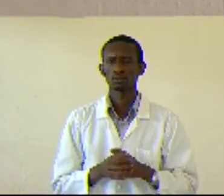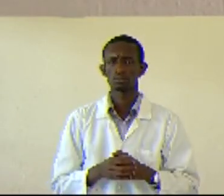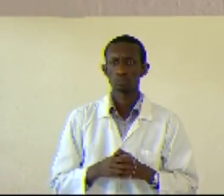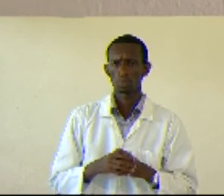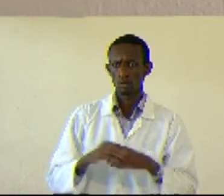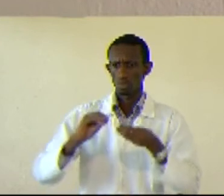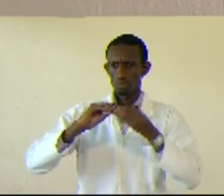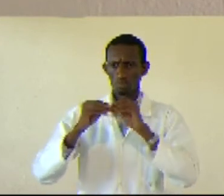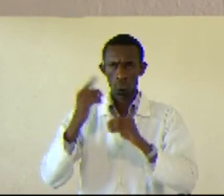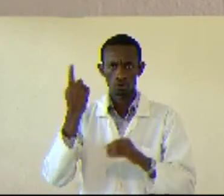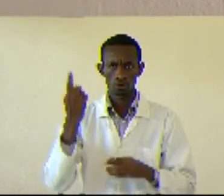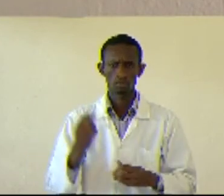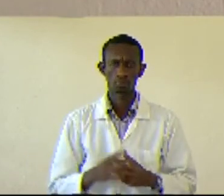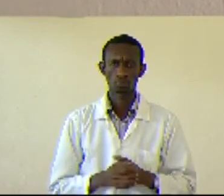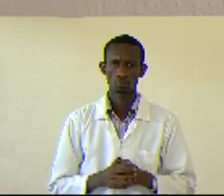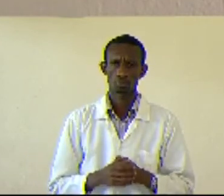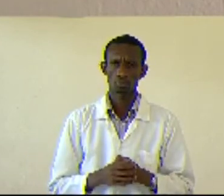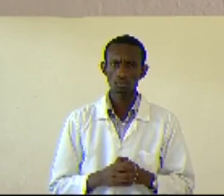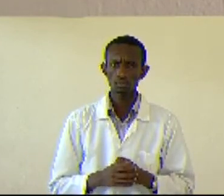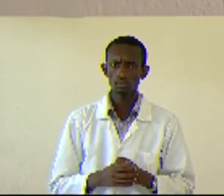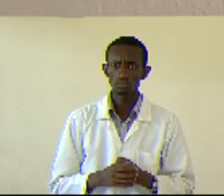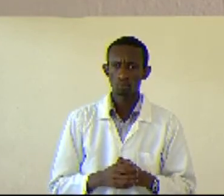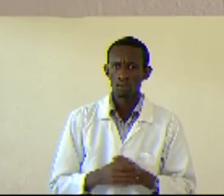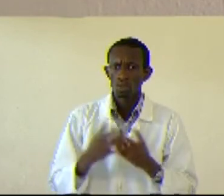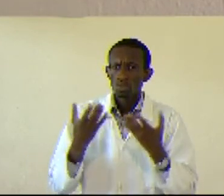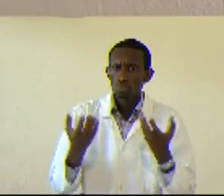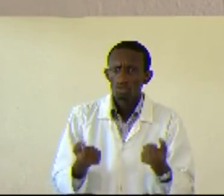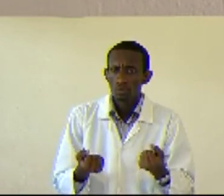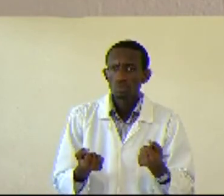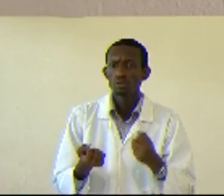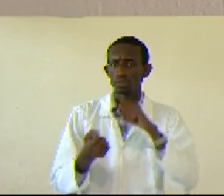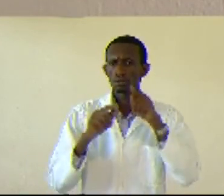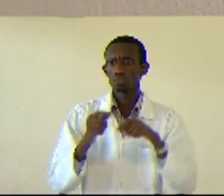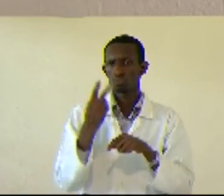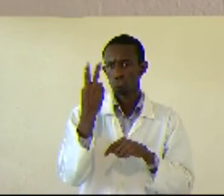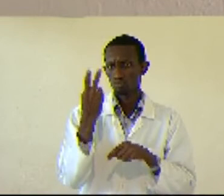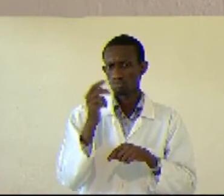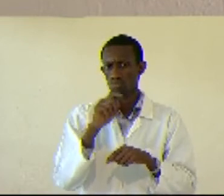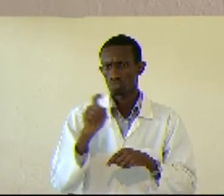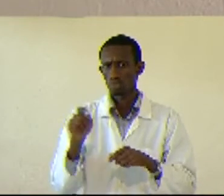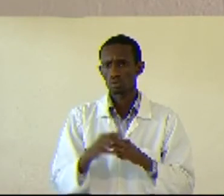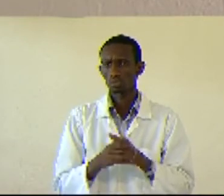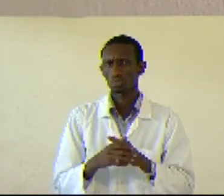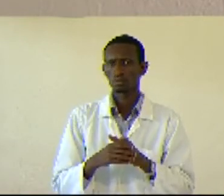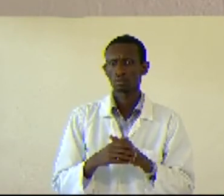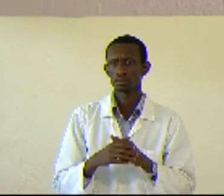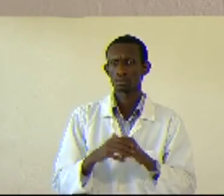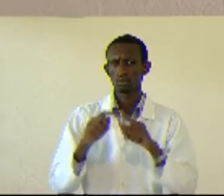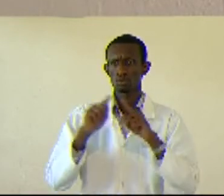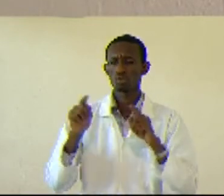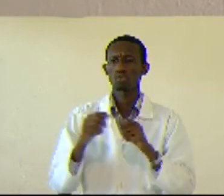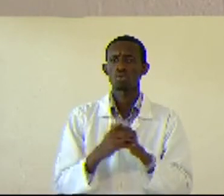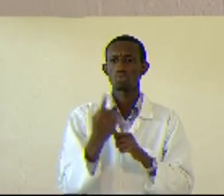Number 1, you have integral of 2 over square root of 1 minus x